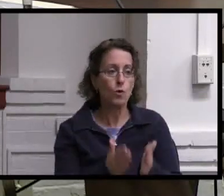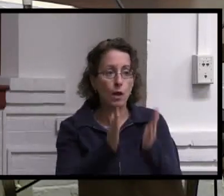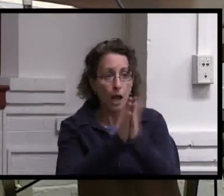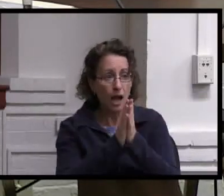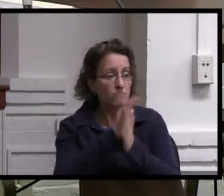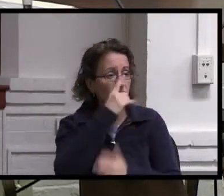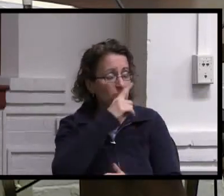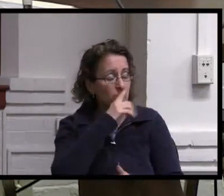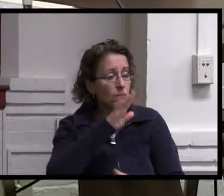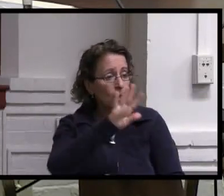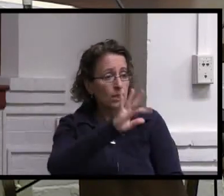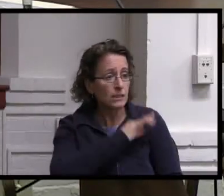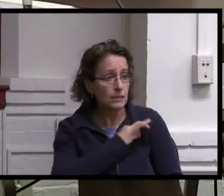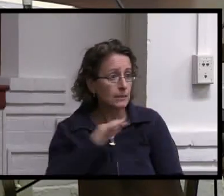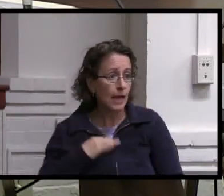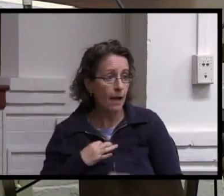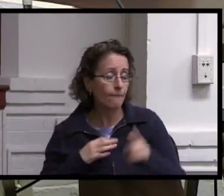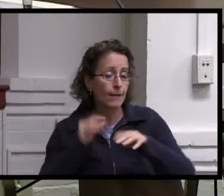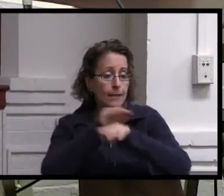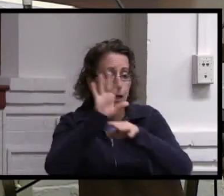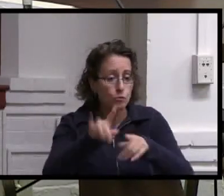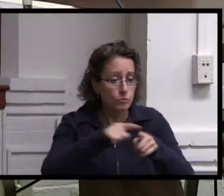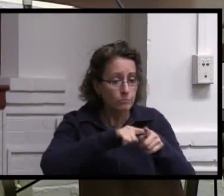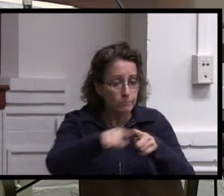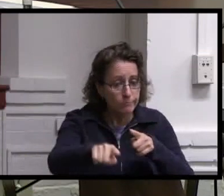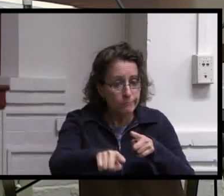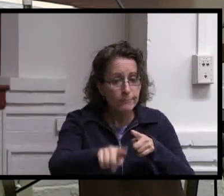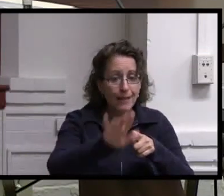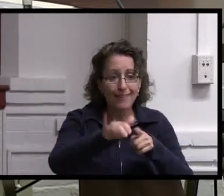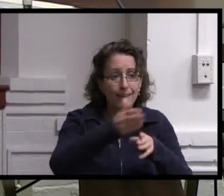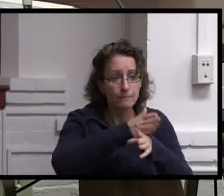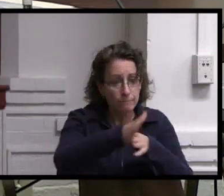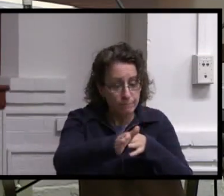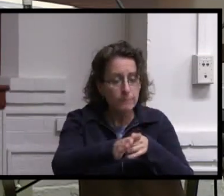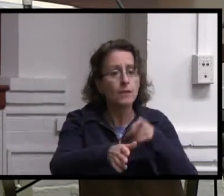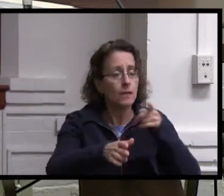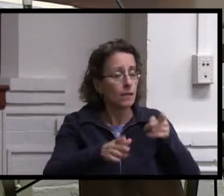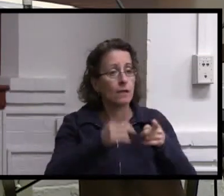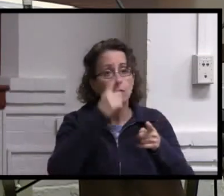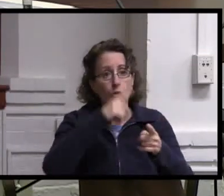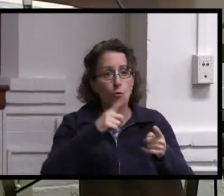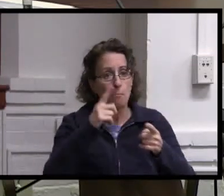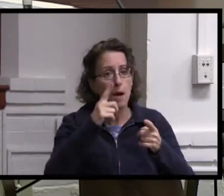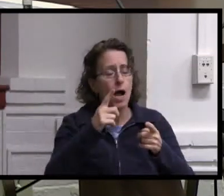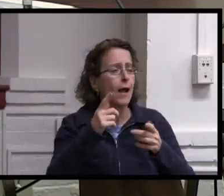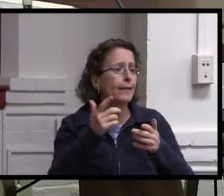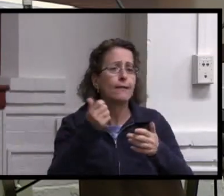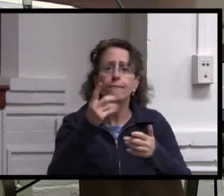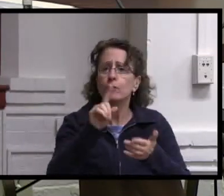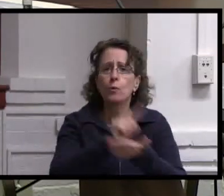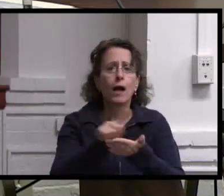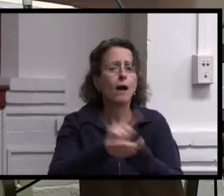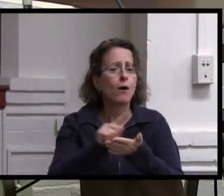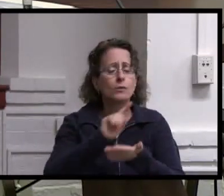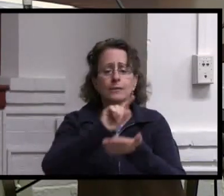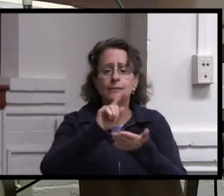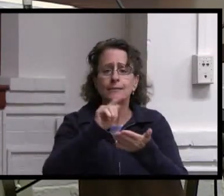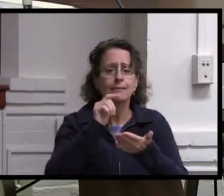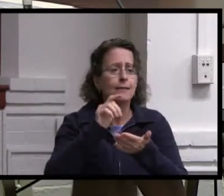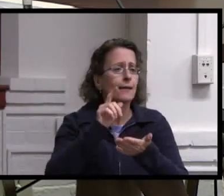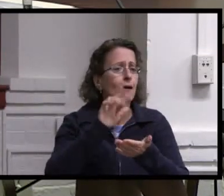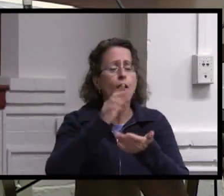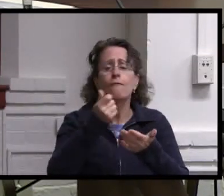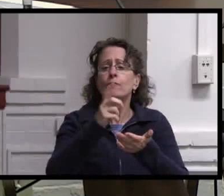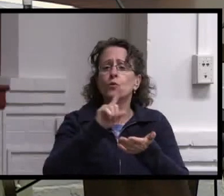individual, one of their specialists and experts in that field, for a few hours a week, once a